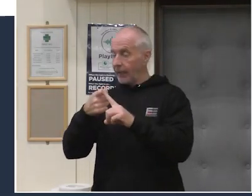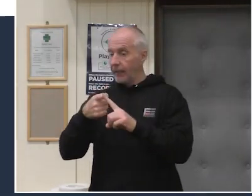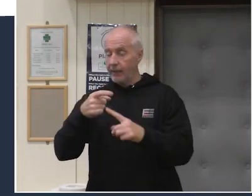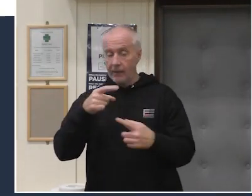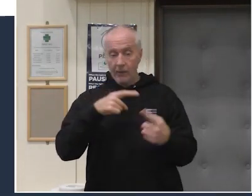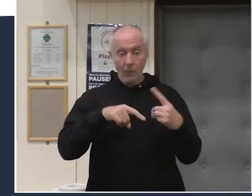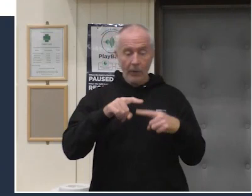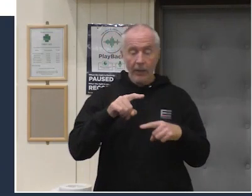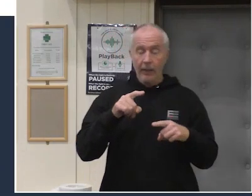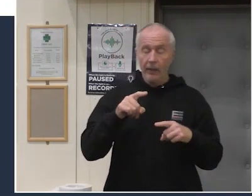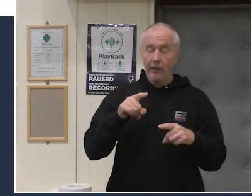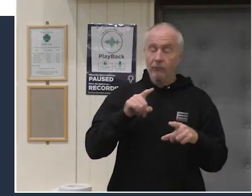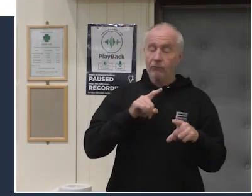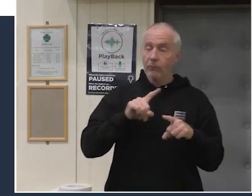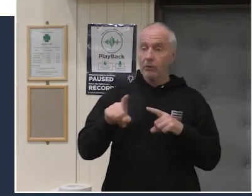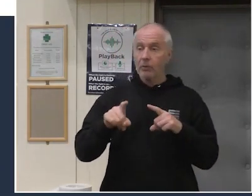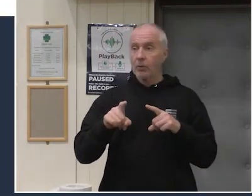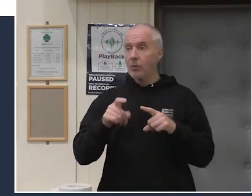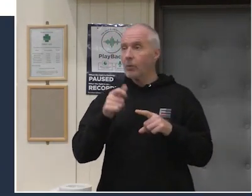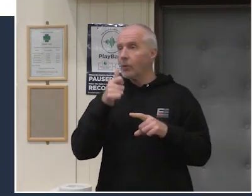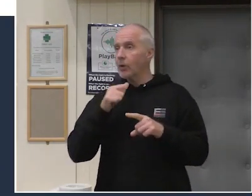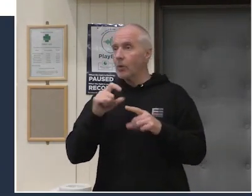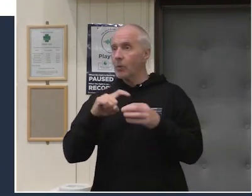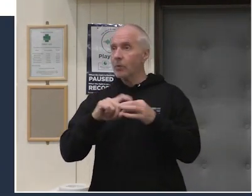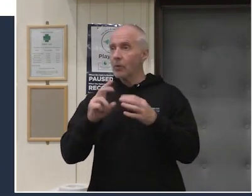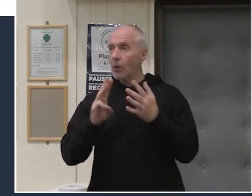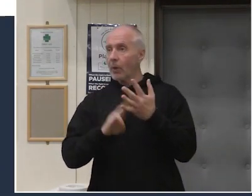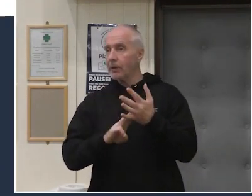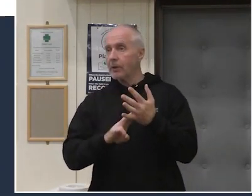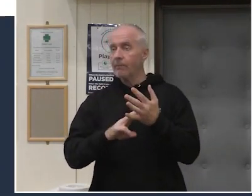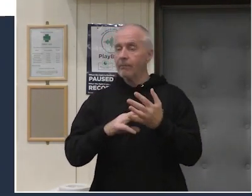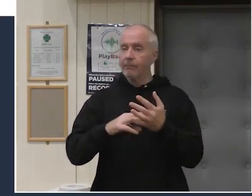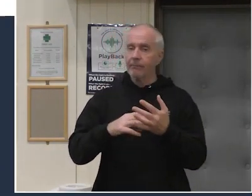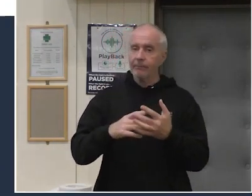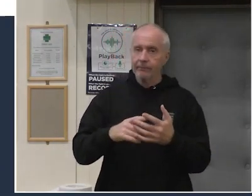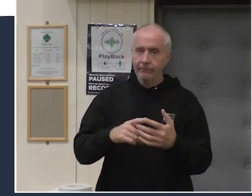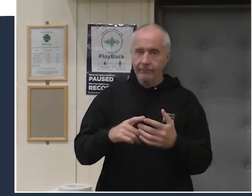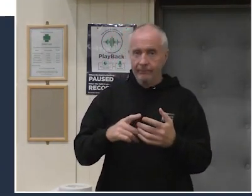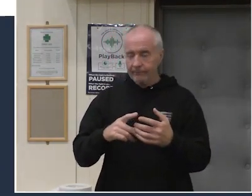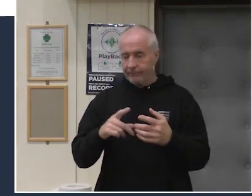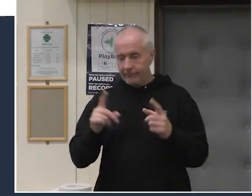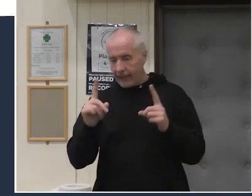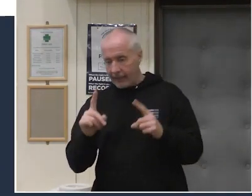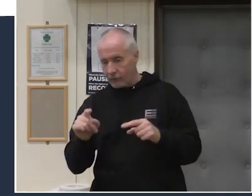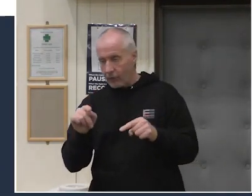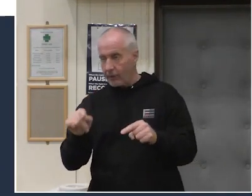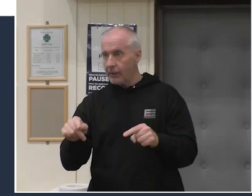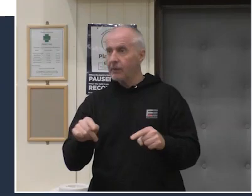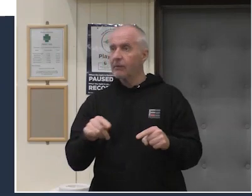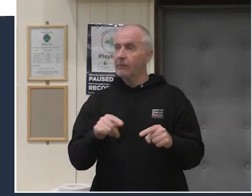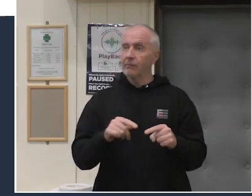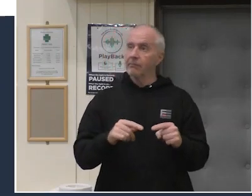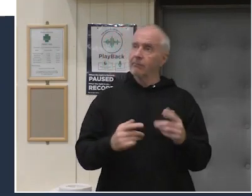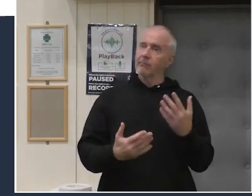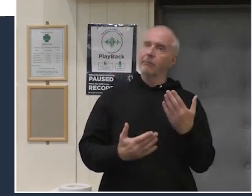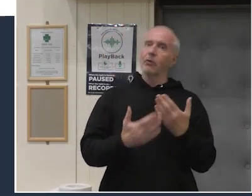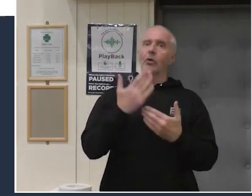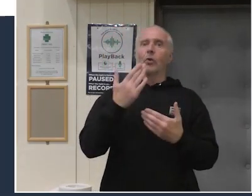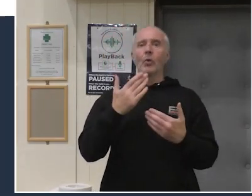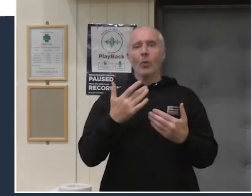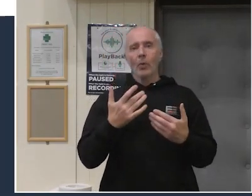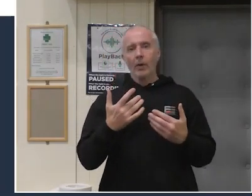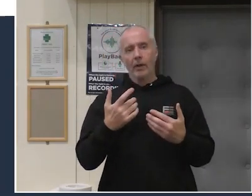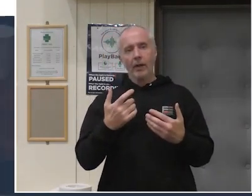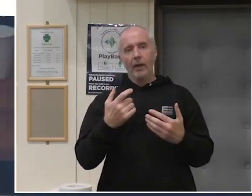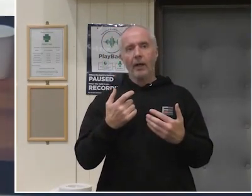to implement quantum electronics. We're looking to try and implement some of these very novel but hopefully